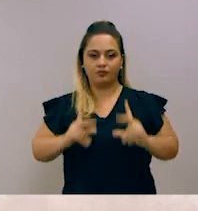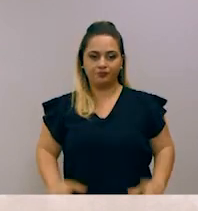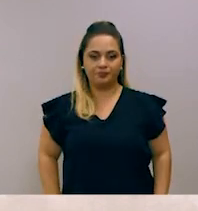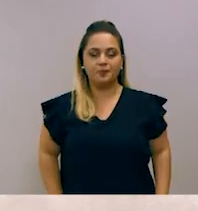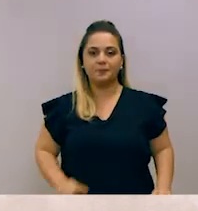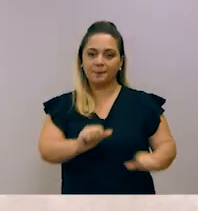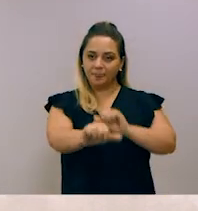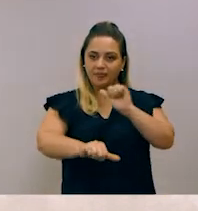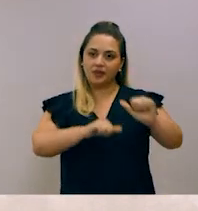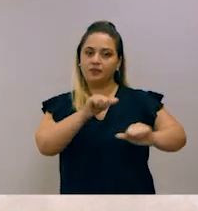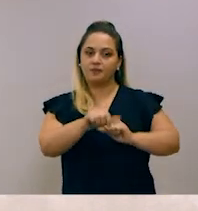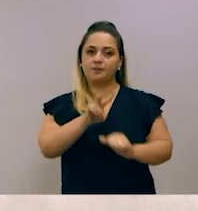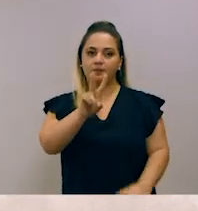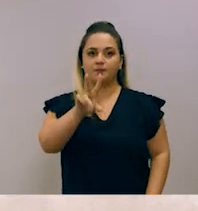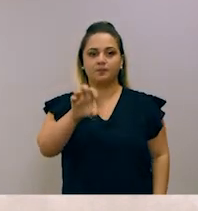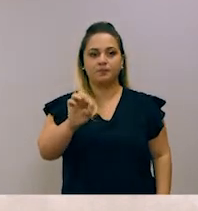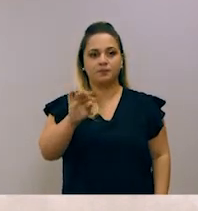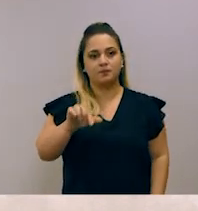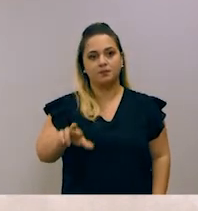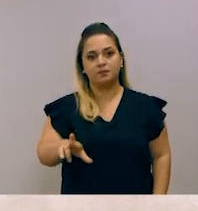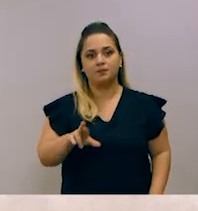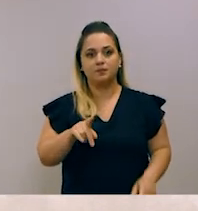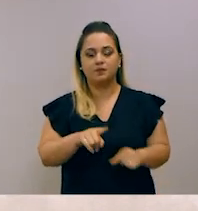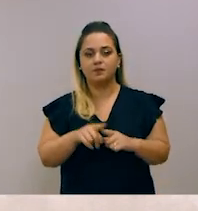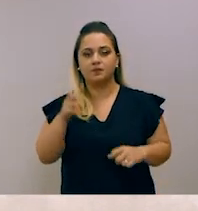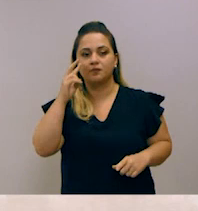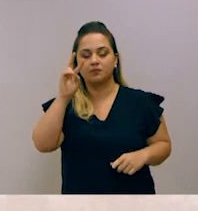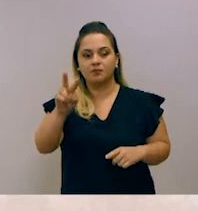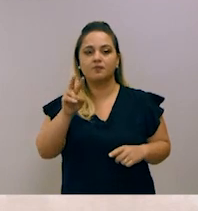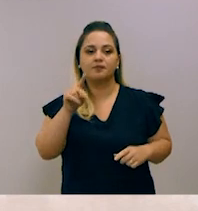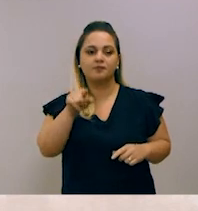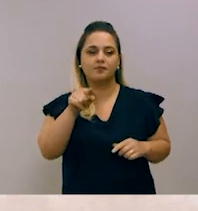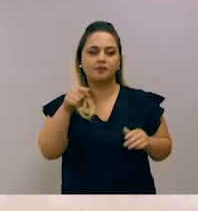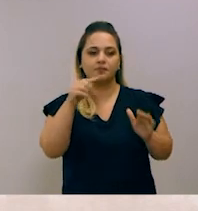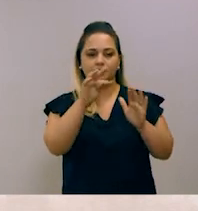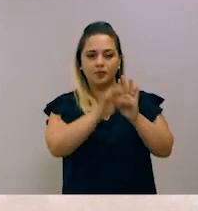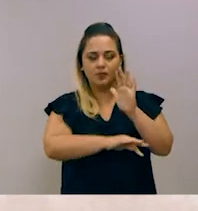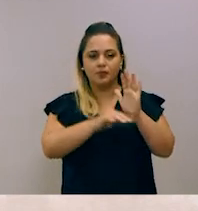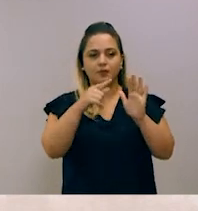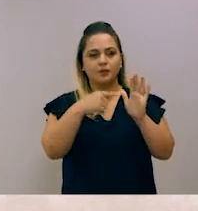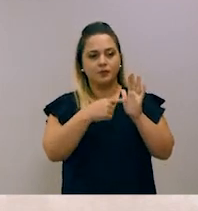in the bidding process. We'll transform it in a vector, and we will see if this text,